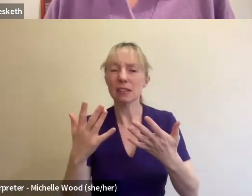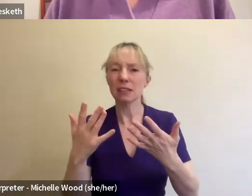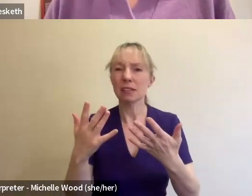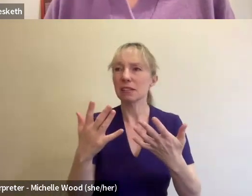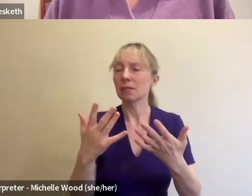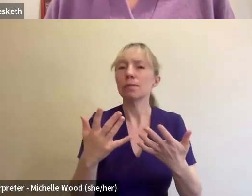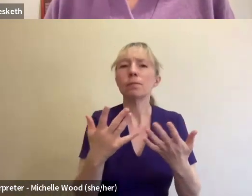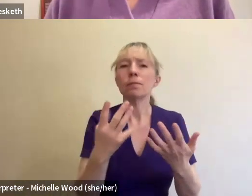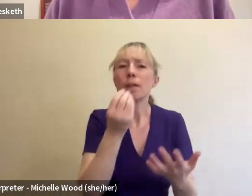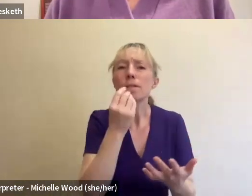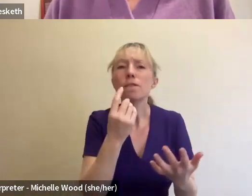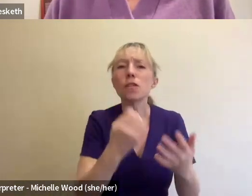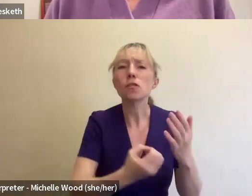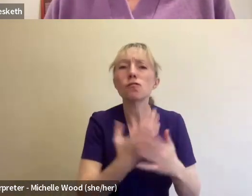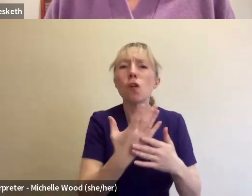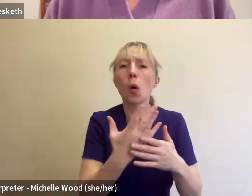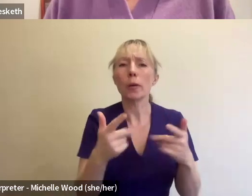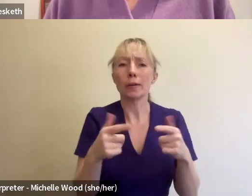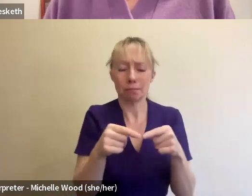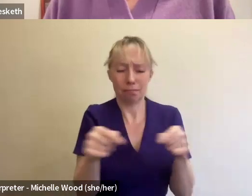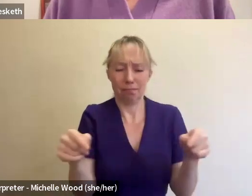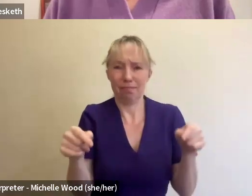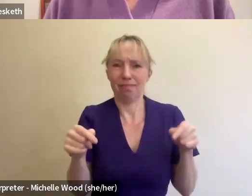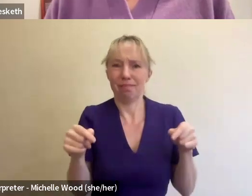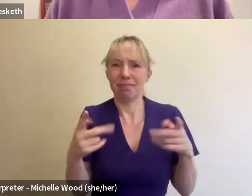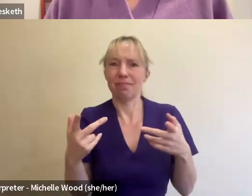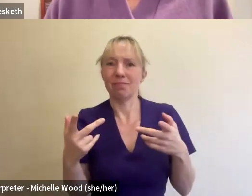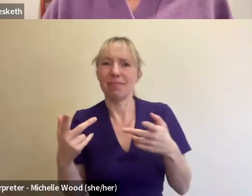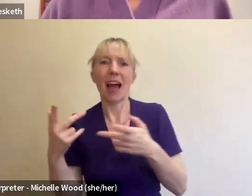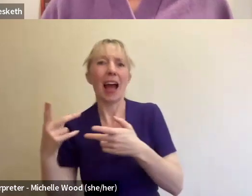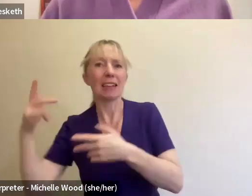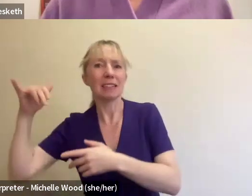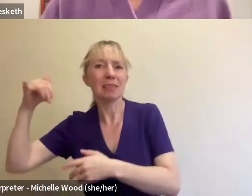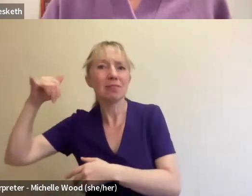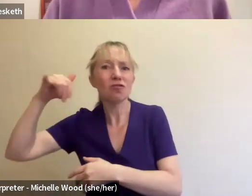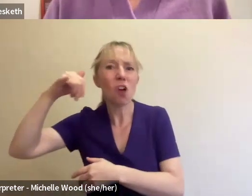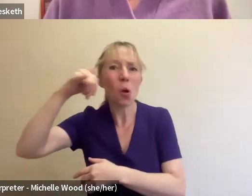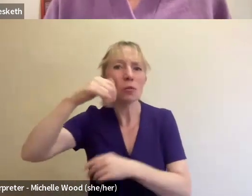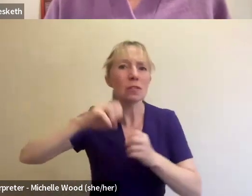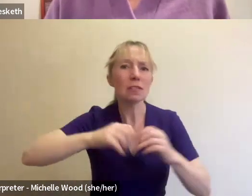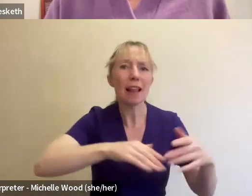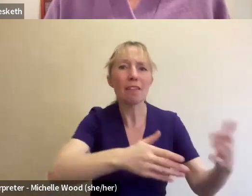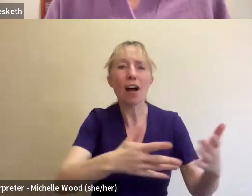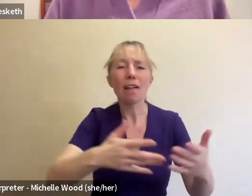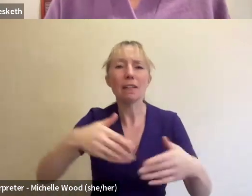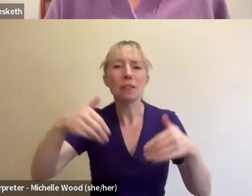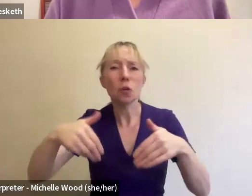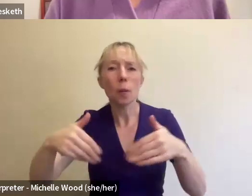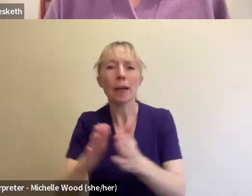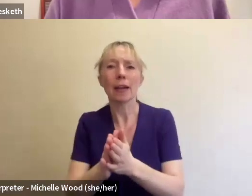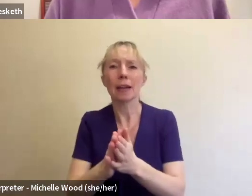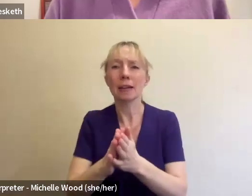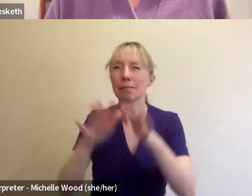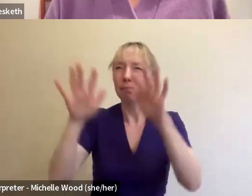gardens and groceries are delivered by drone. The almanac predictions of rains are short-lived, while